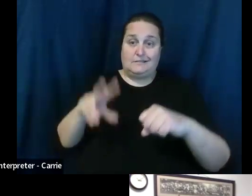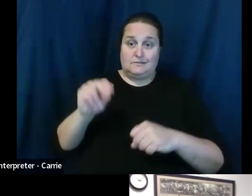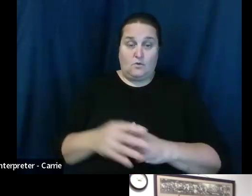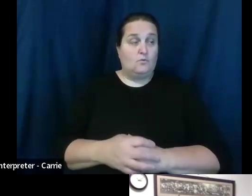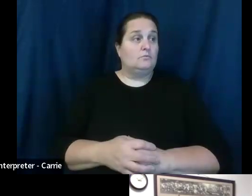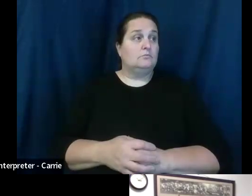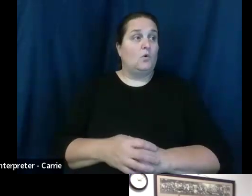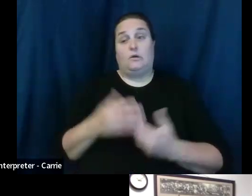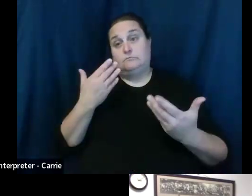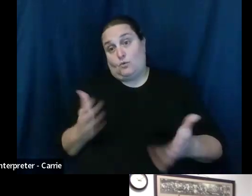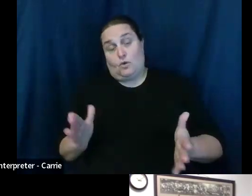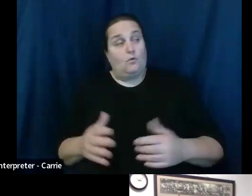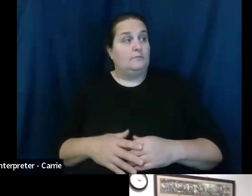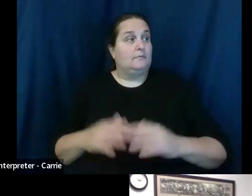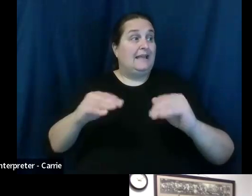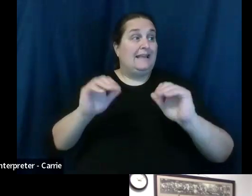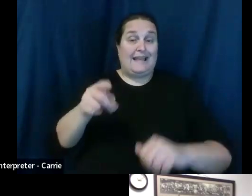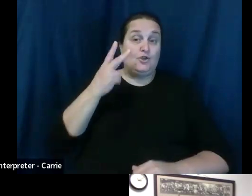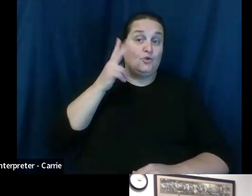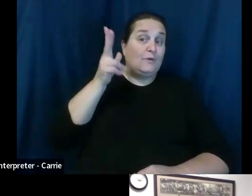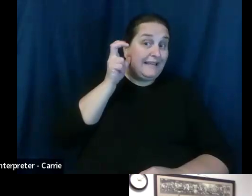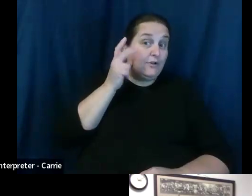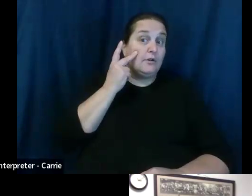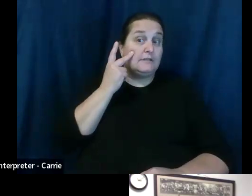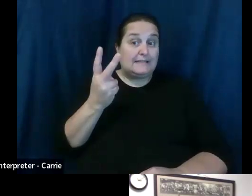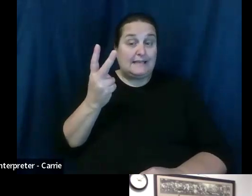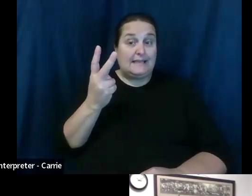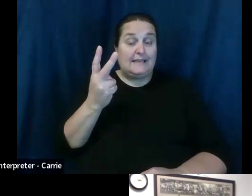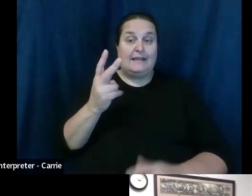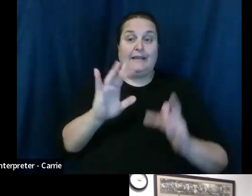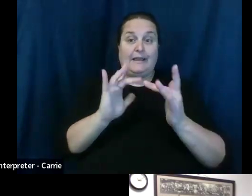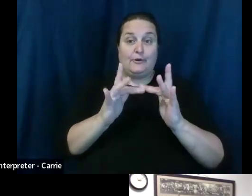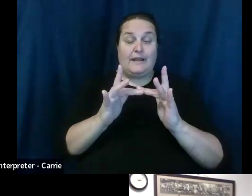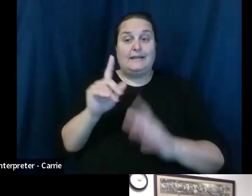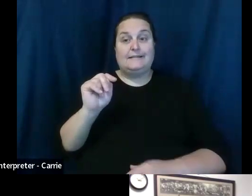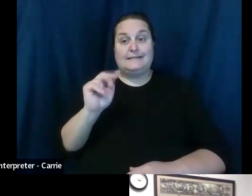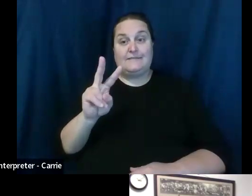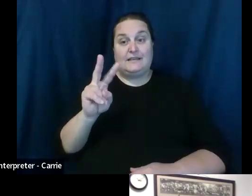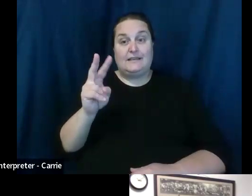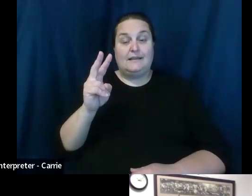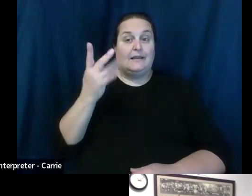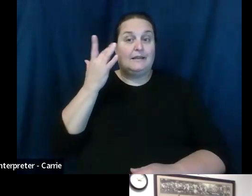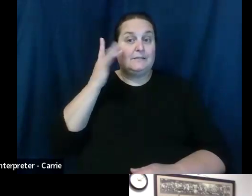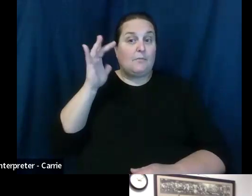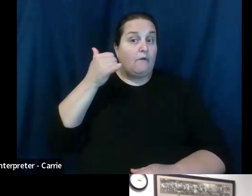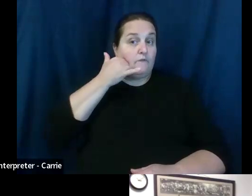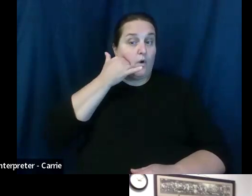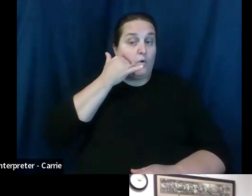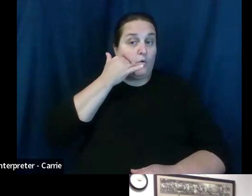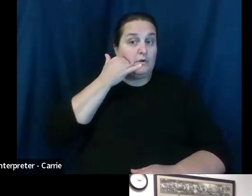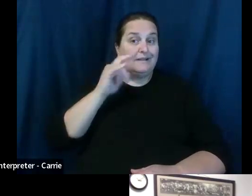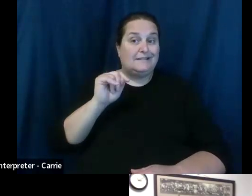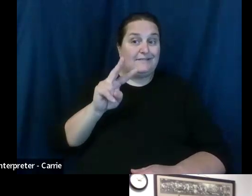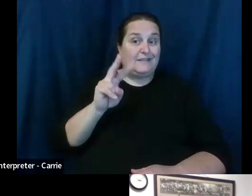And can you hear and see information from the internet, TV, smartphones, and/or radio about weather